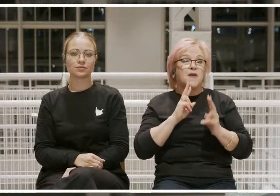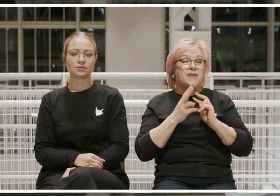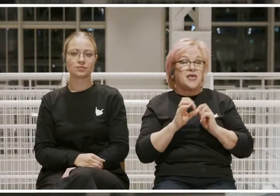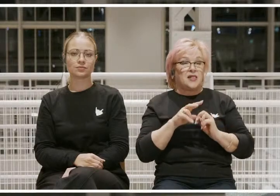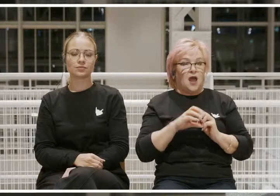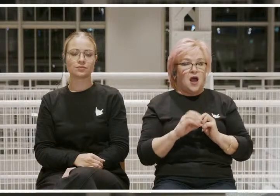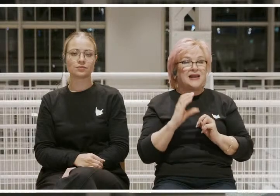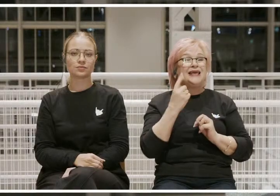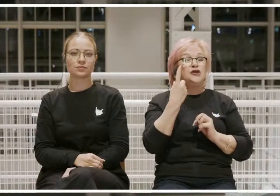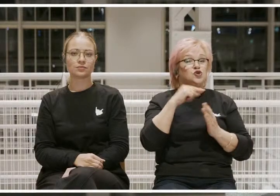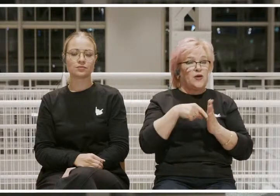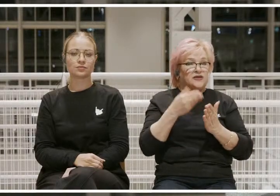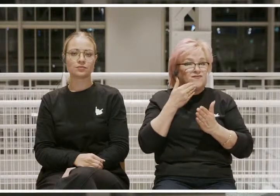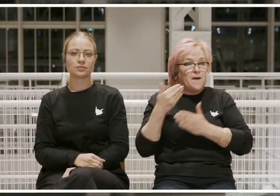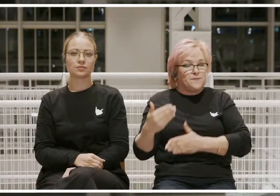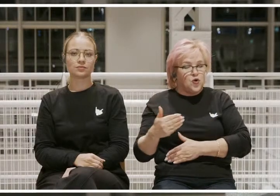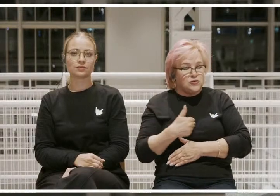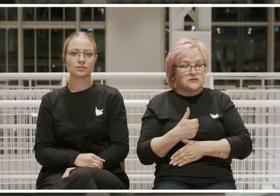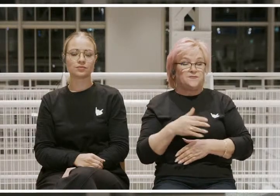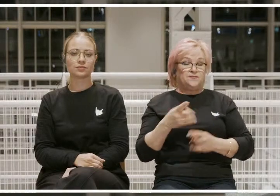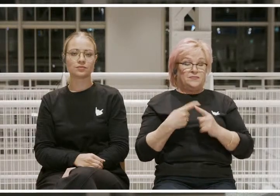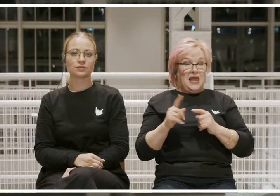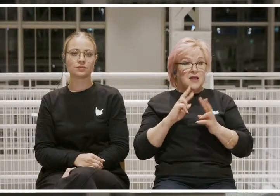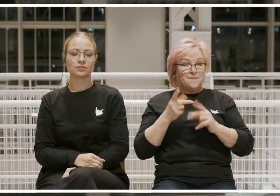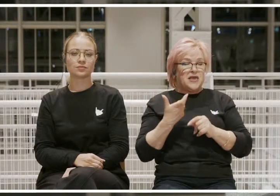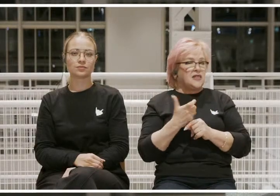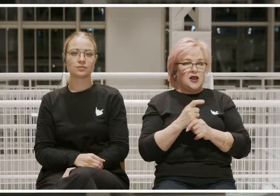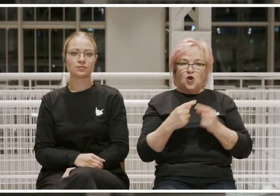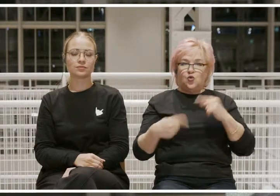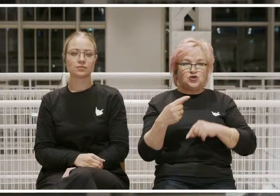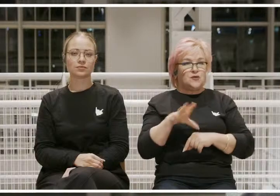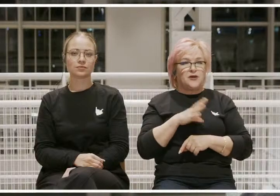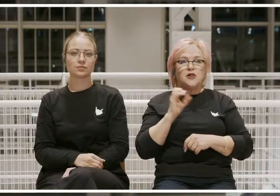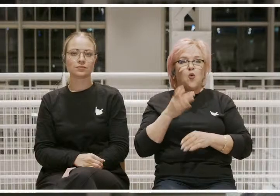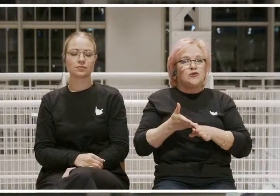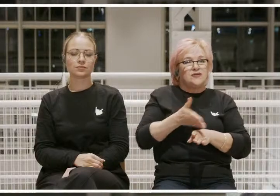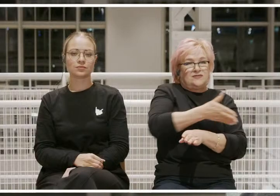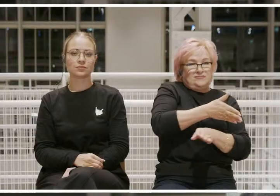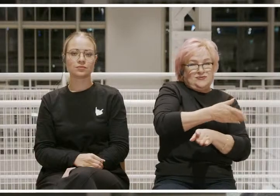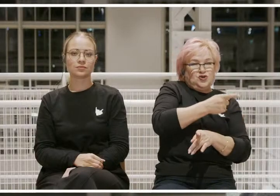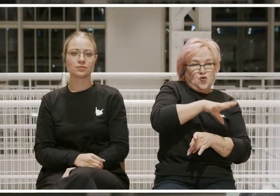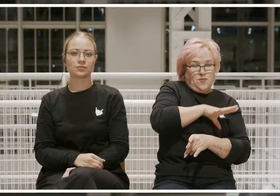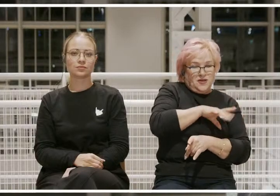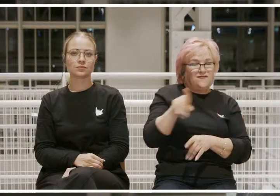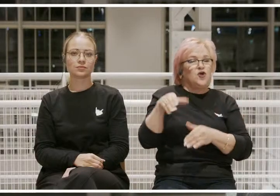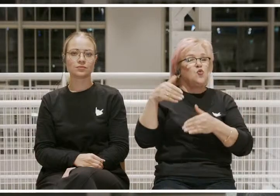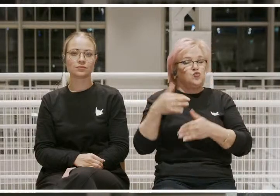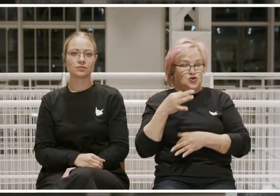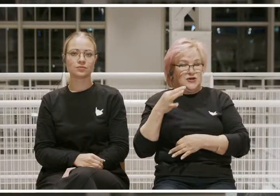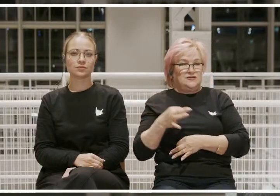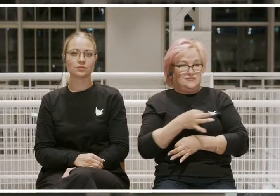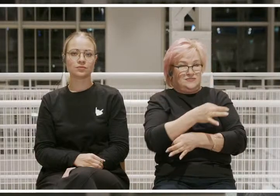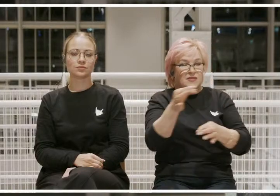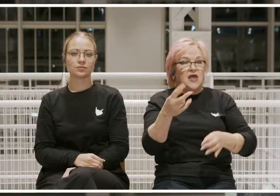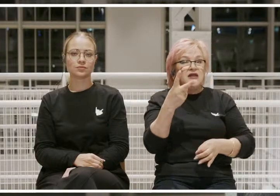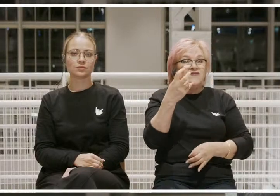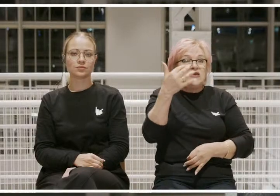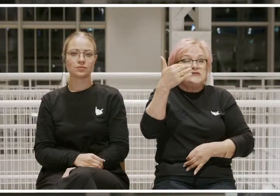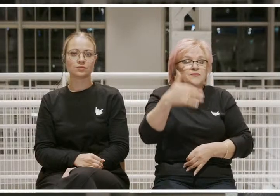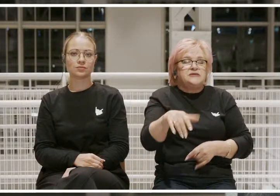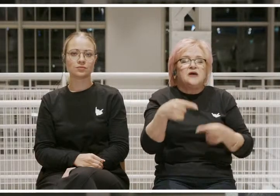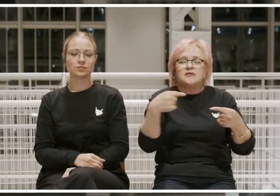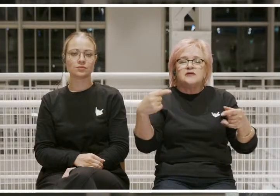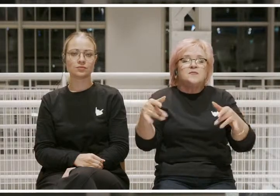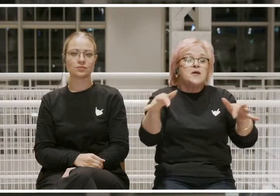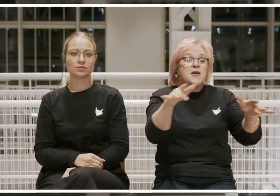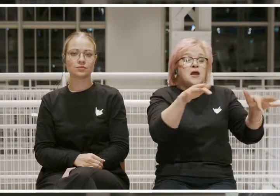this Biennale was quite different from the other ones, as you said before, with 250 events,